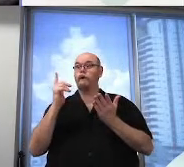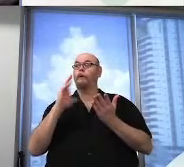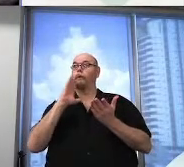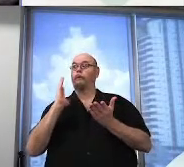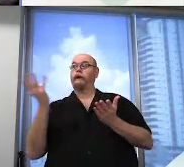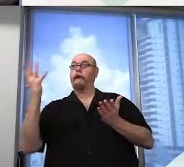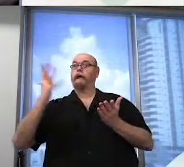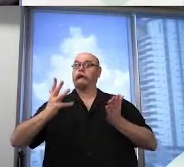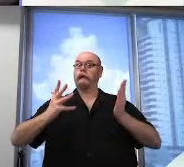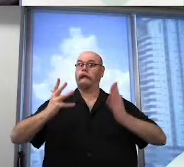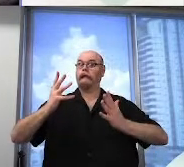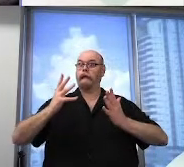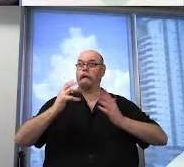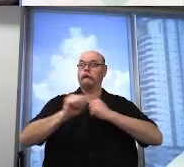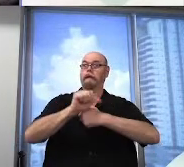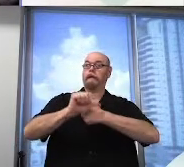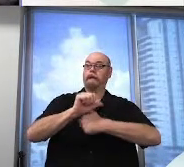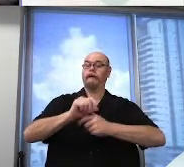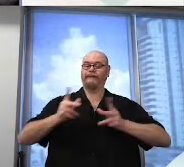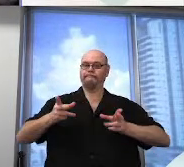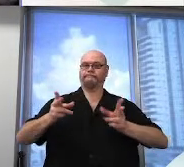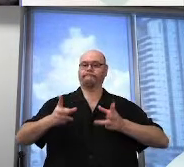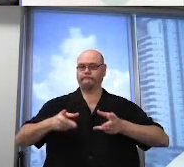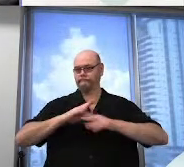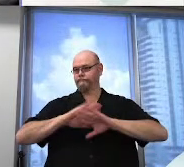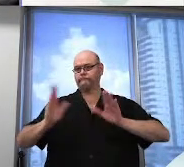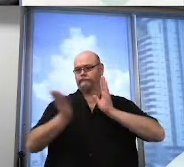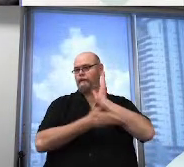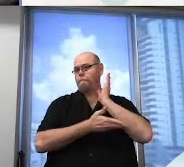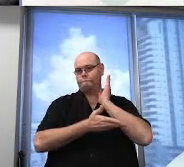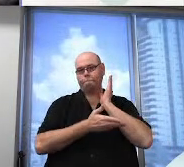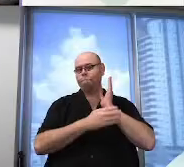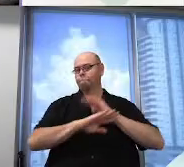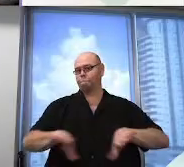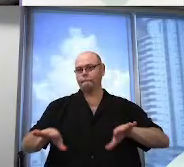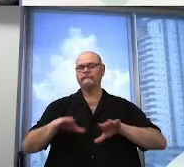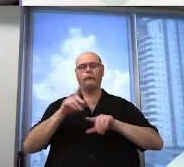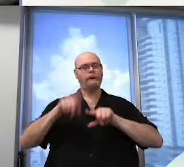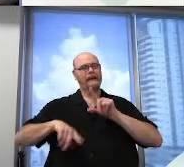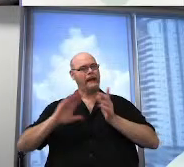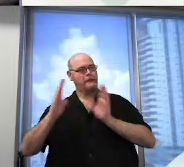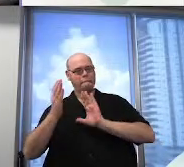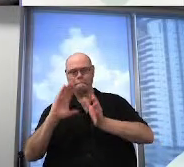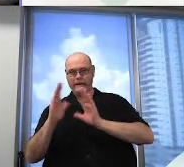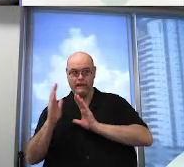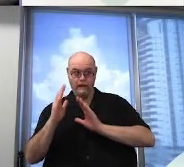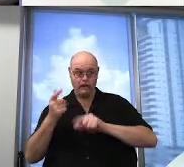ways, do all of that all the way along it. So we can't compare those two numbers.